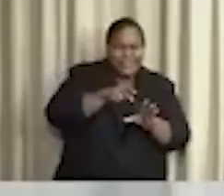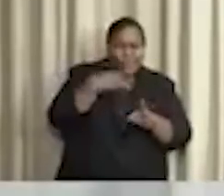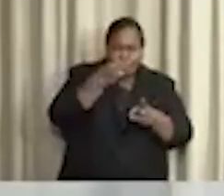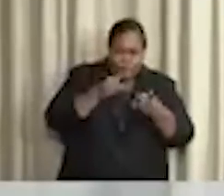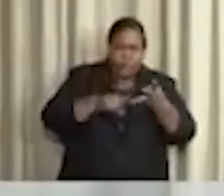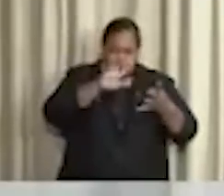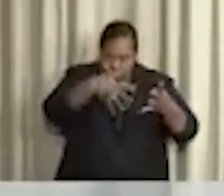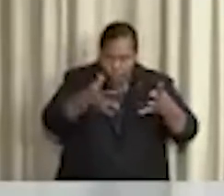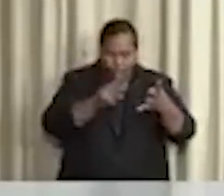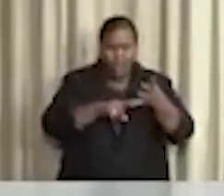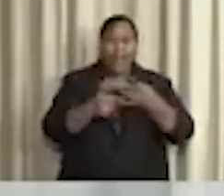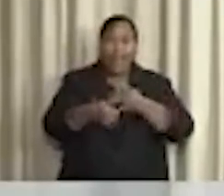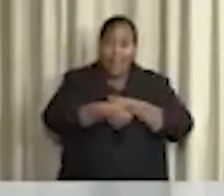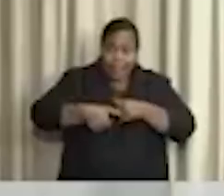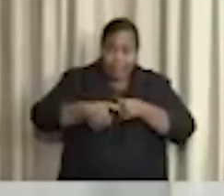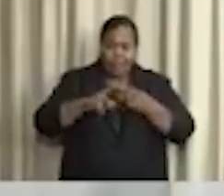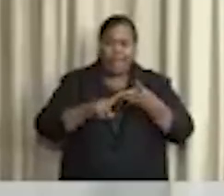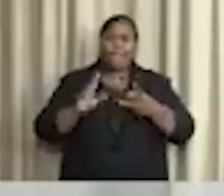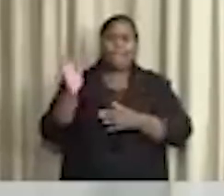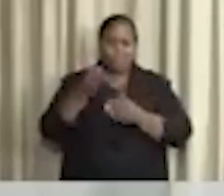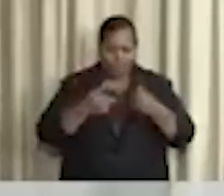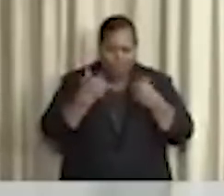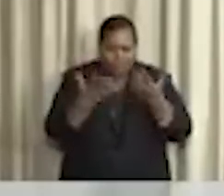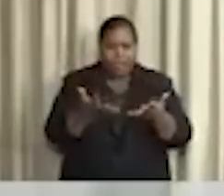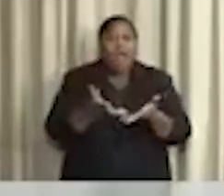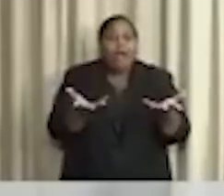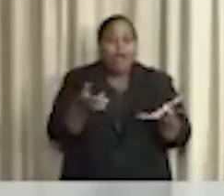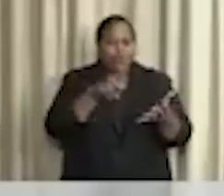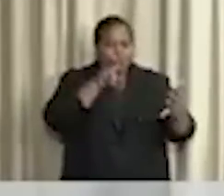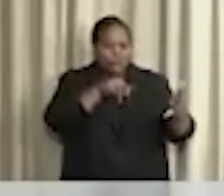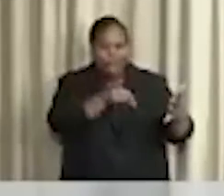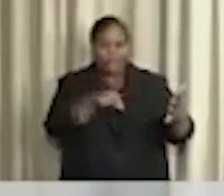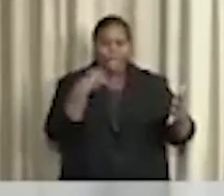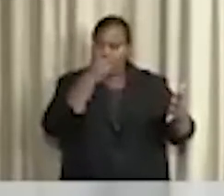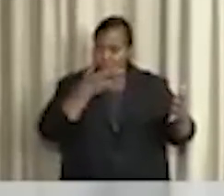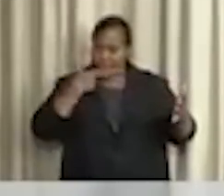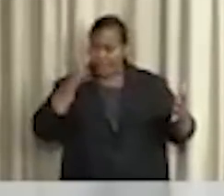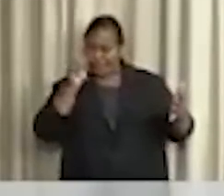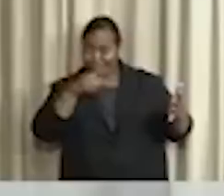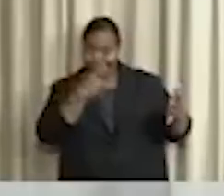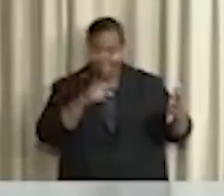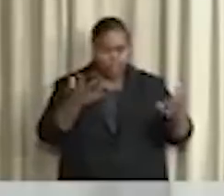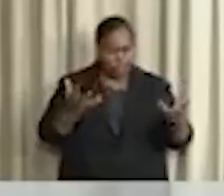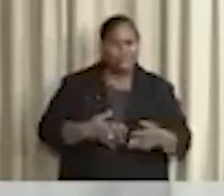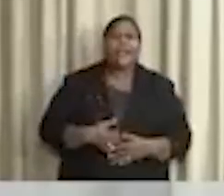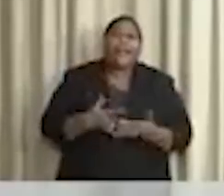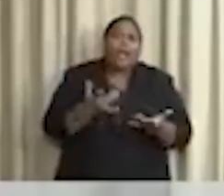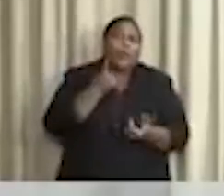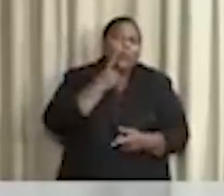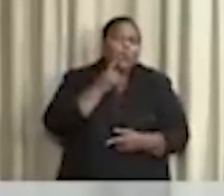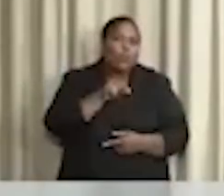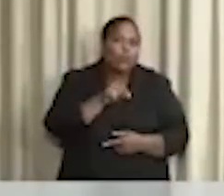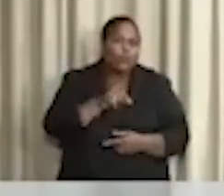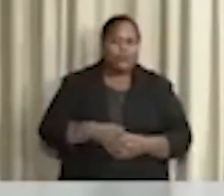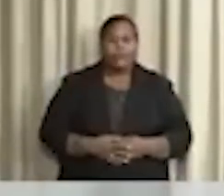contaminants, labeling and presentation, methods of analysis, and sampling. It also